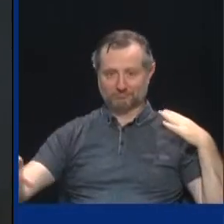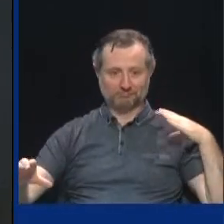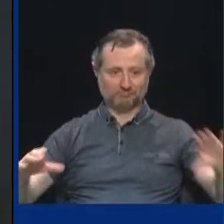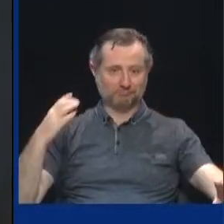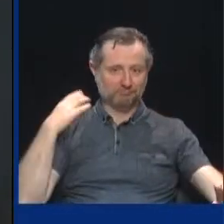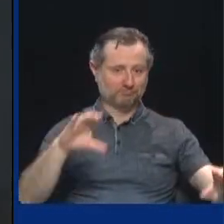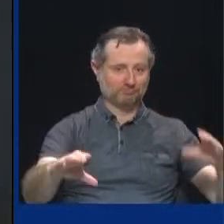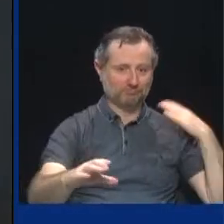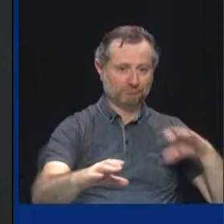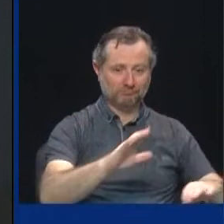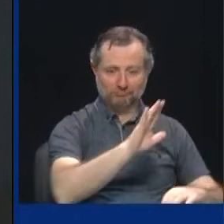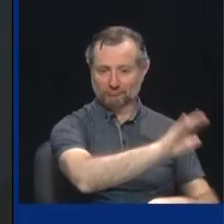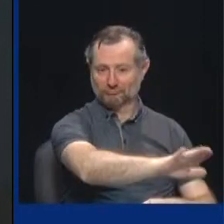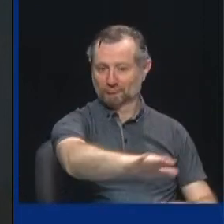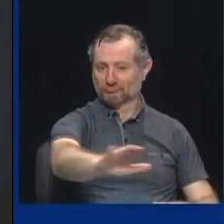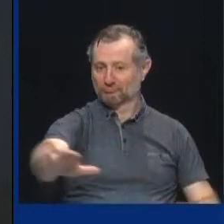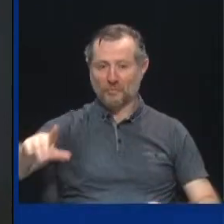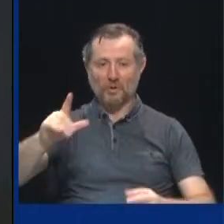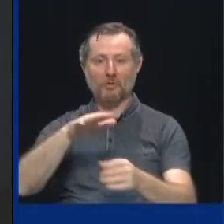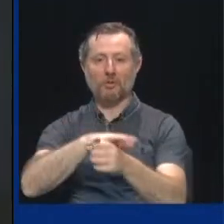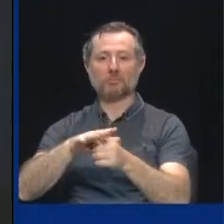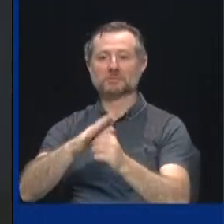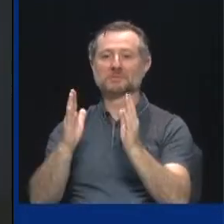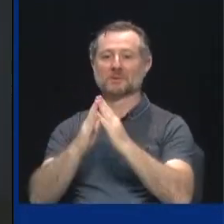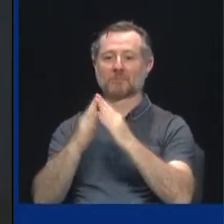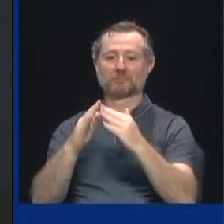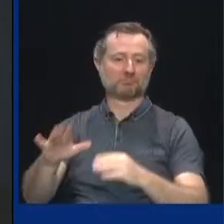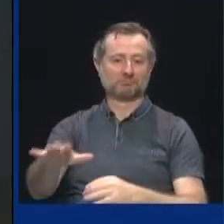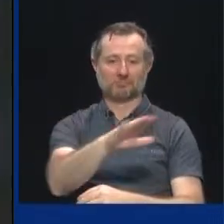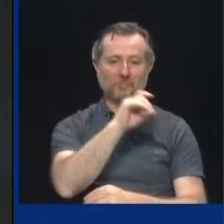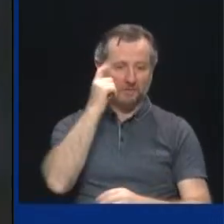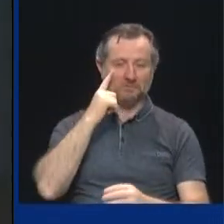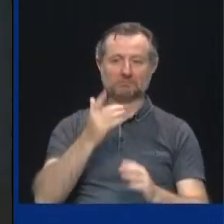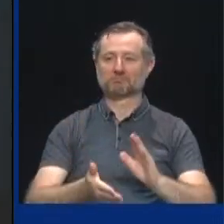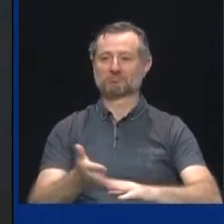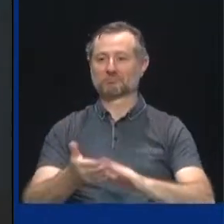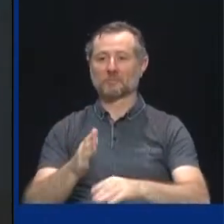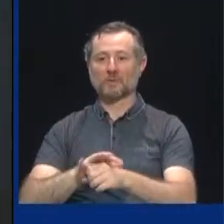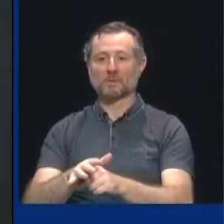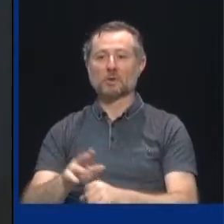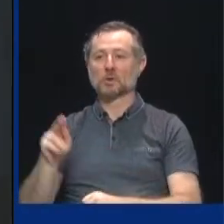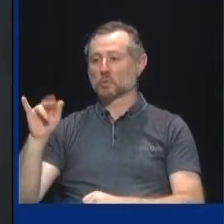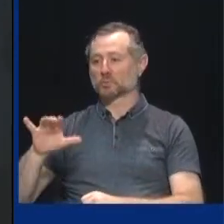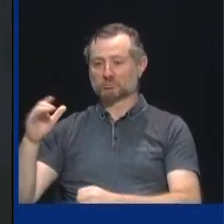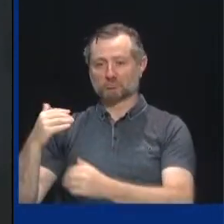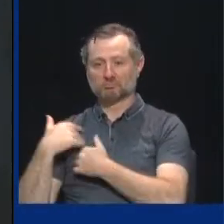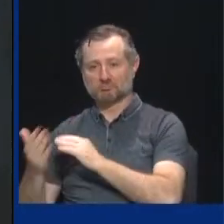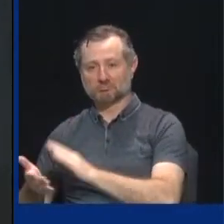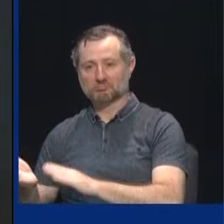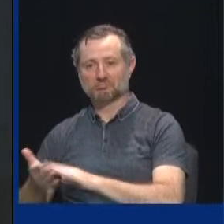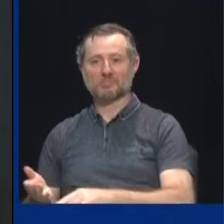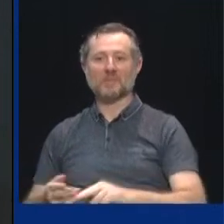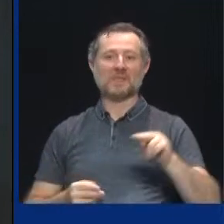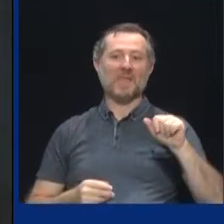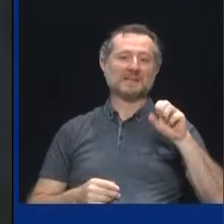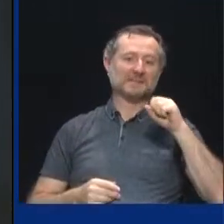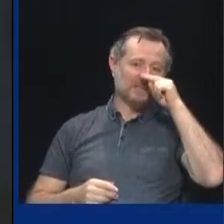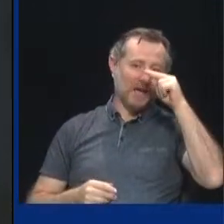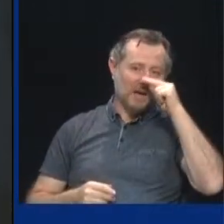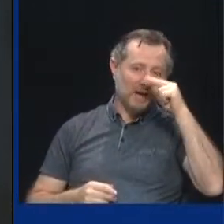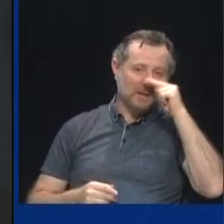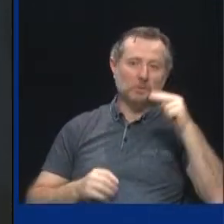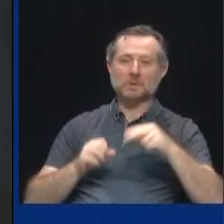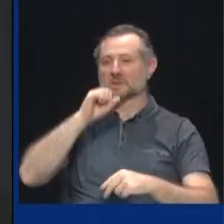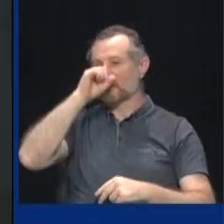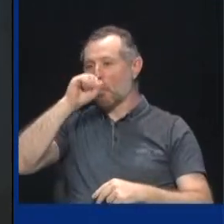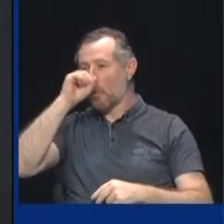have localities making decisions on COVID. So New York City will decide, Nassau will decide, Suffolk will decide, Westchester decides.